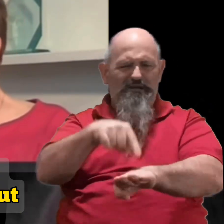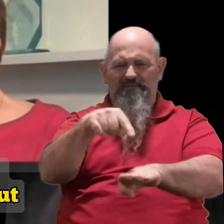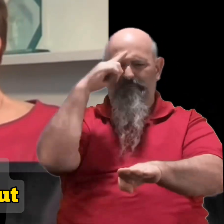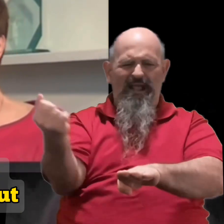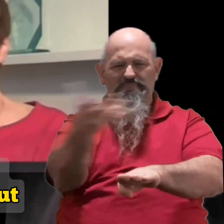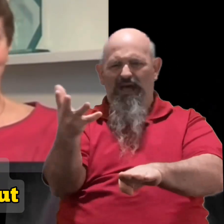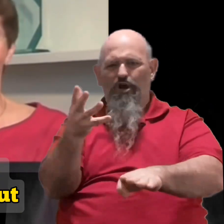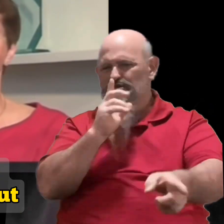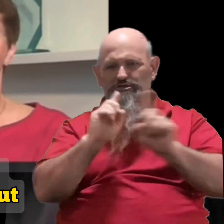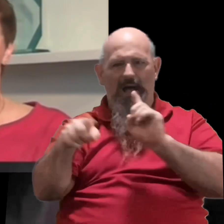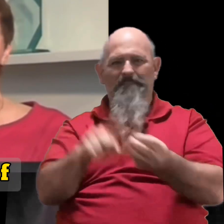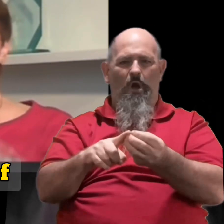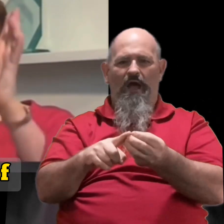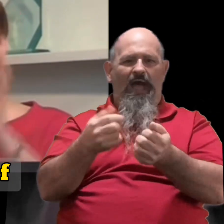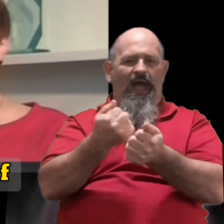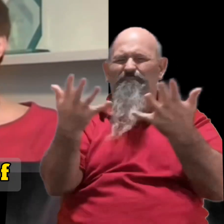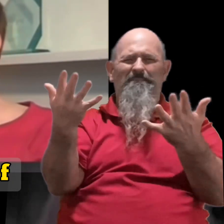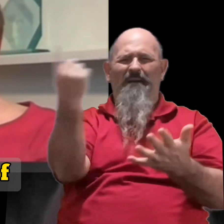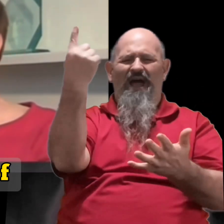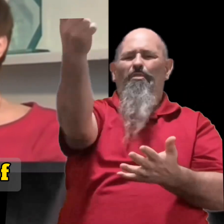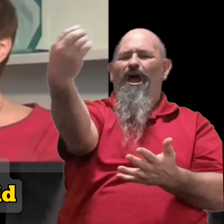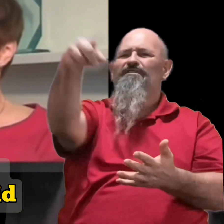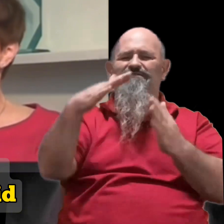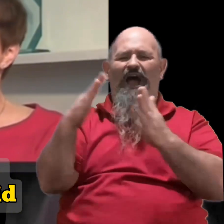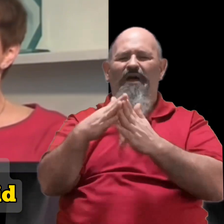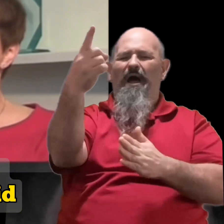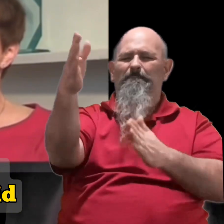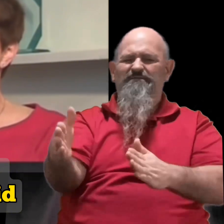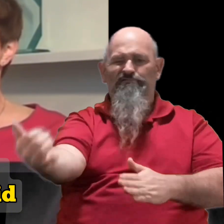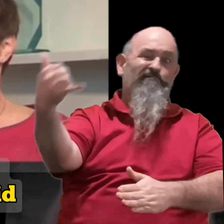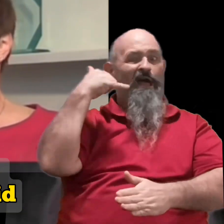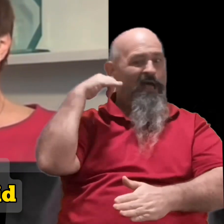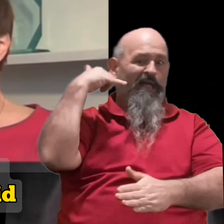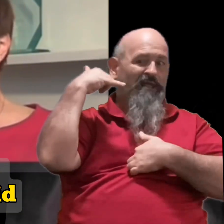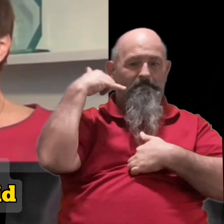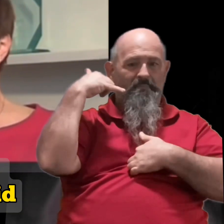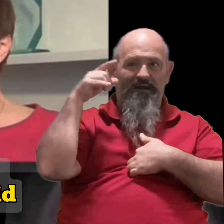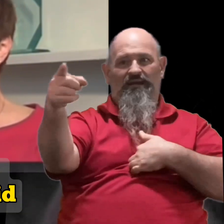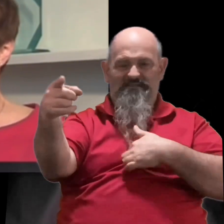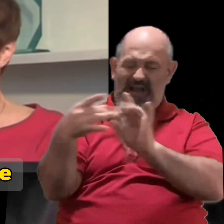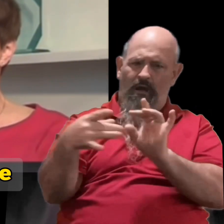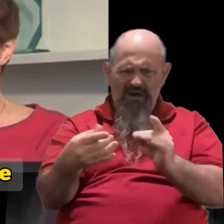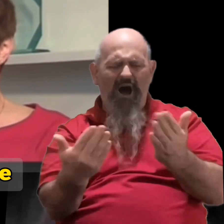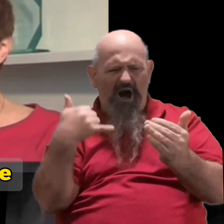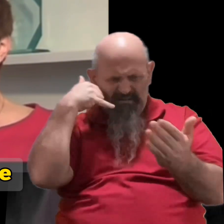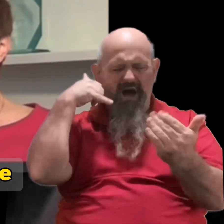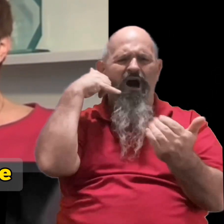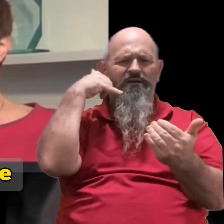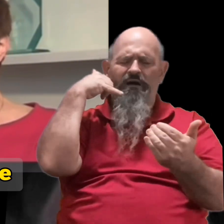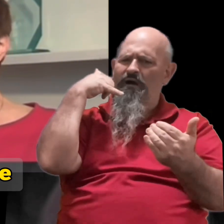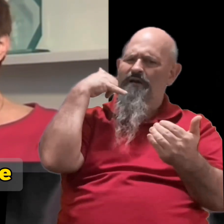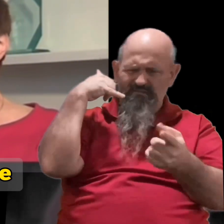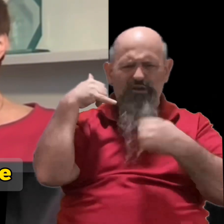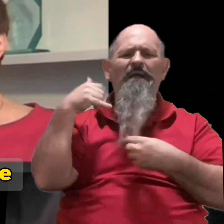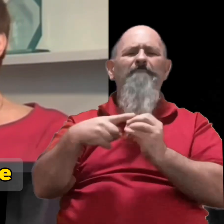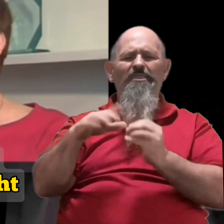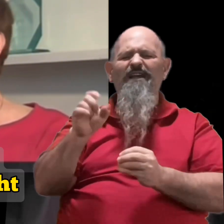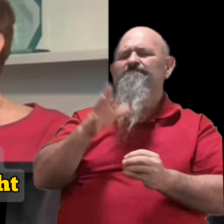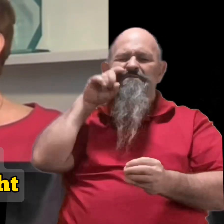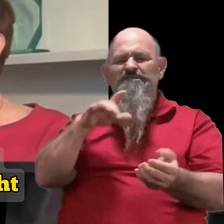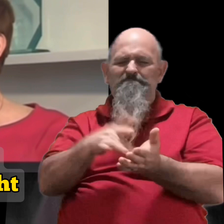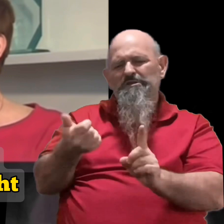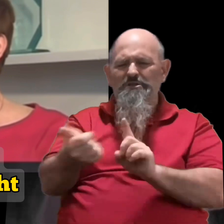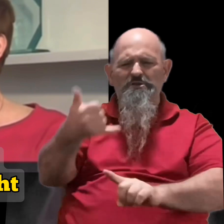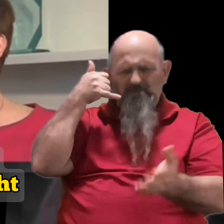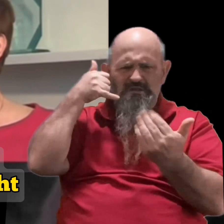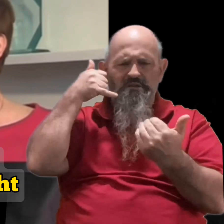for something to talk about, and everybody's out of town anyway, so this one presenter rang me up and he said, "Come on and talk to me about any